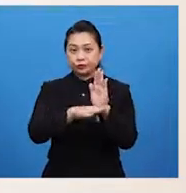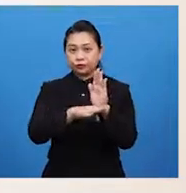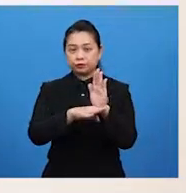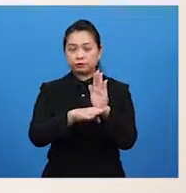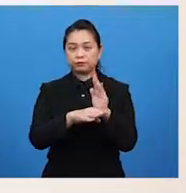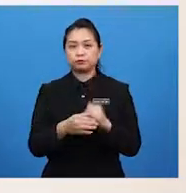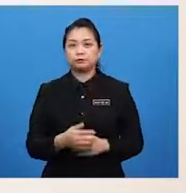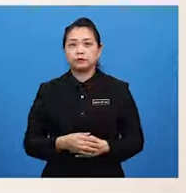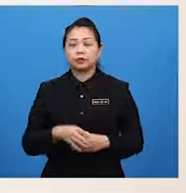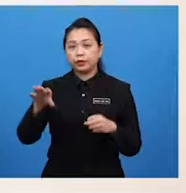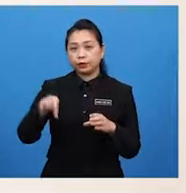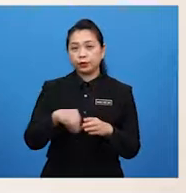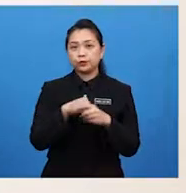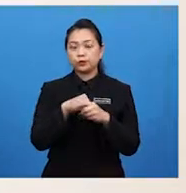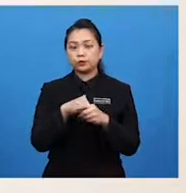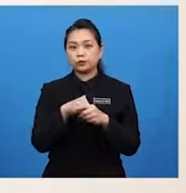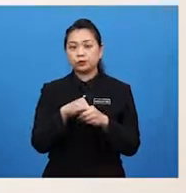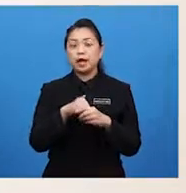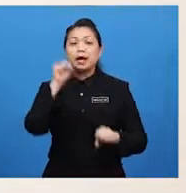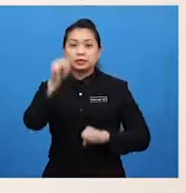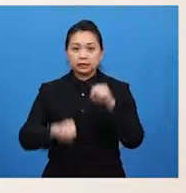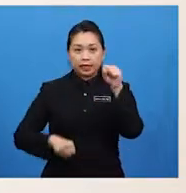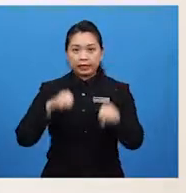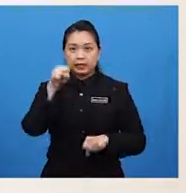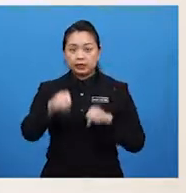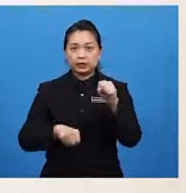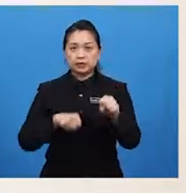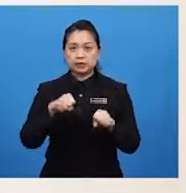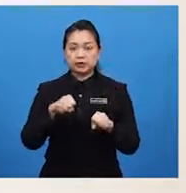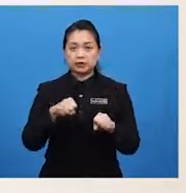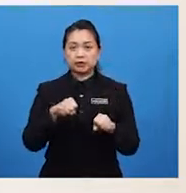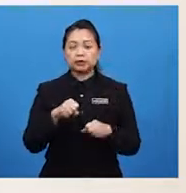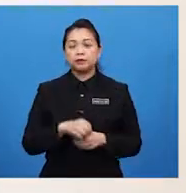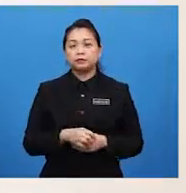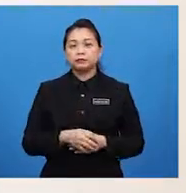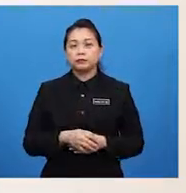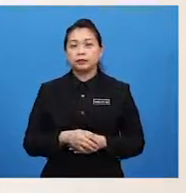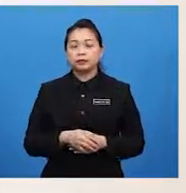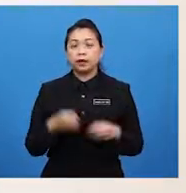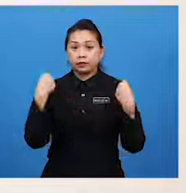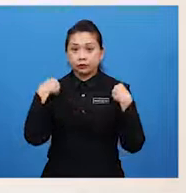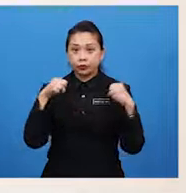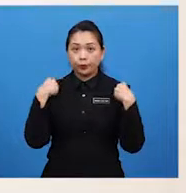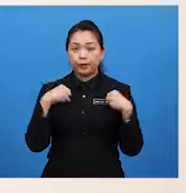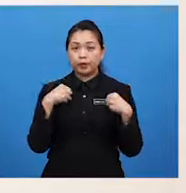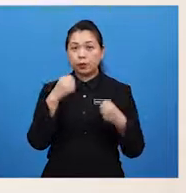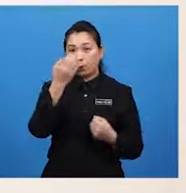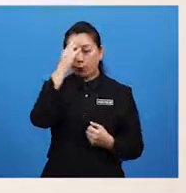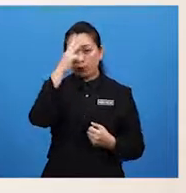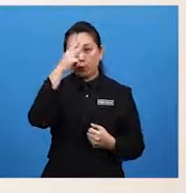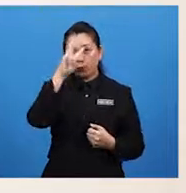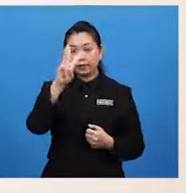consumption. This includes cycling instead of driving, shopping wisely, and